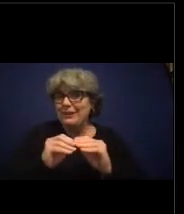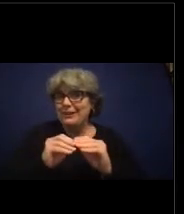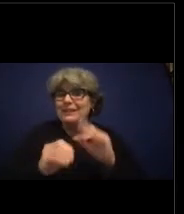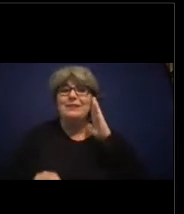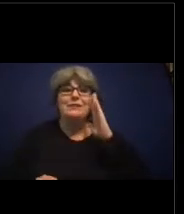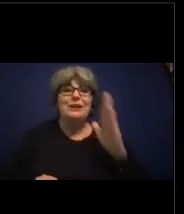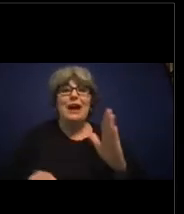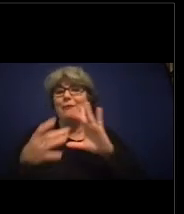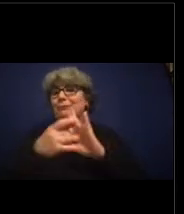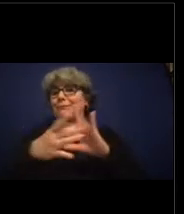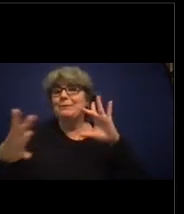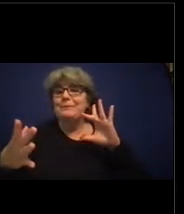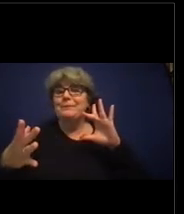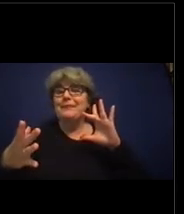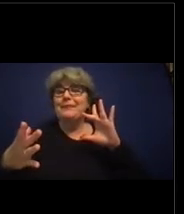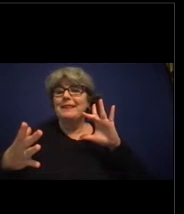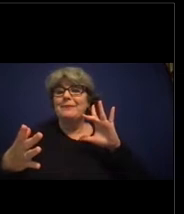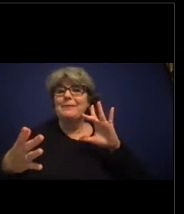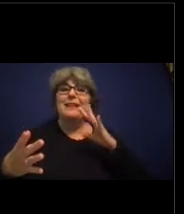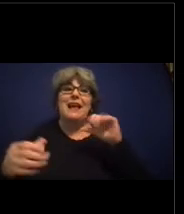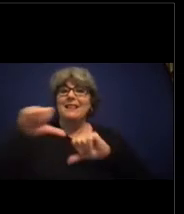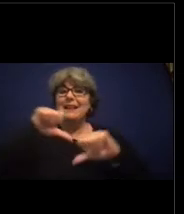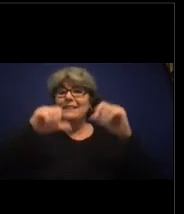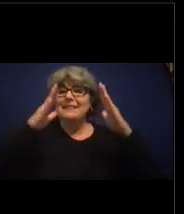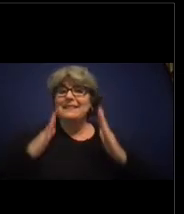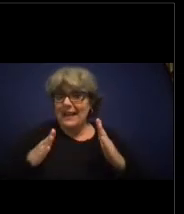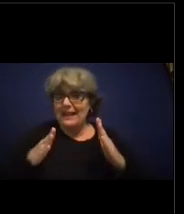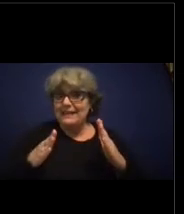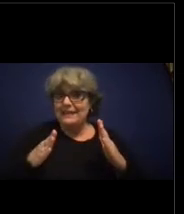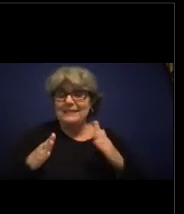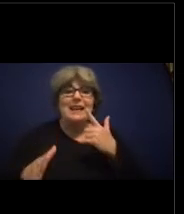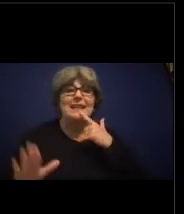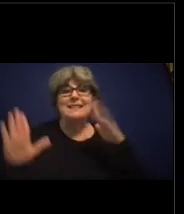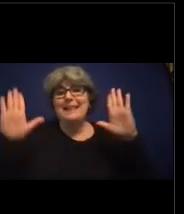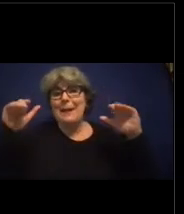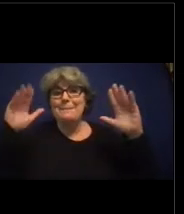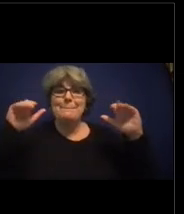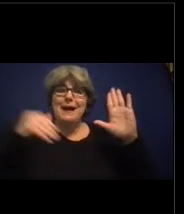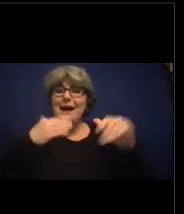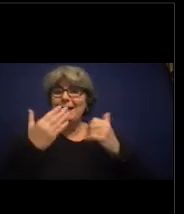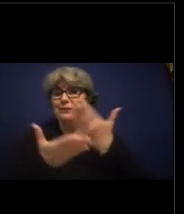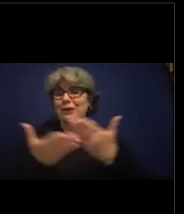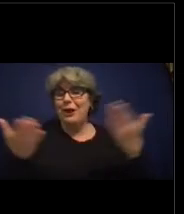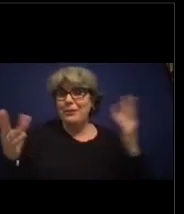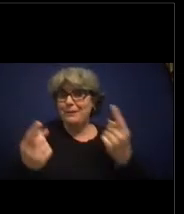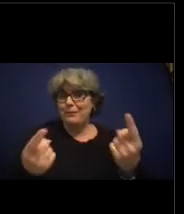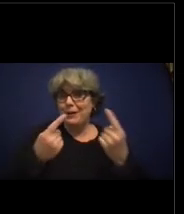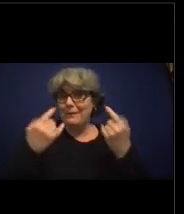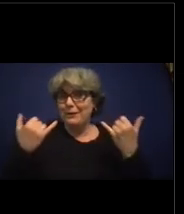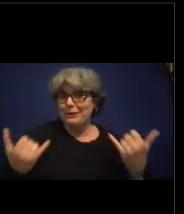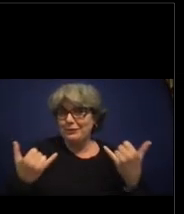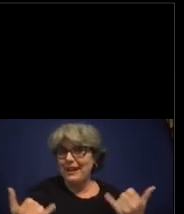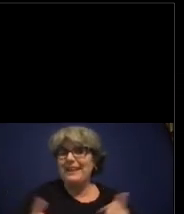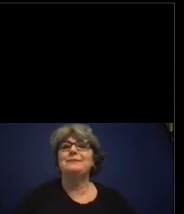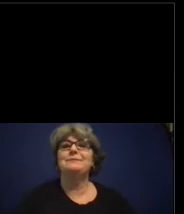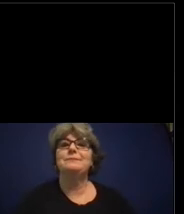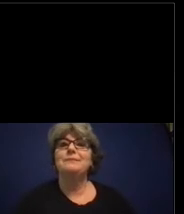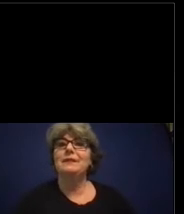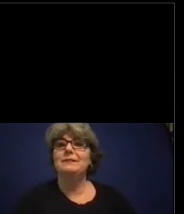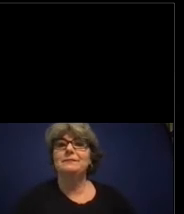off here, but I'd love all of the scientists to jump on and say goodbye to all of the attendees that were here today.